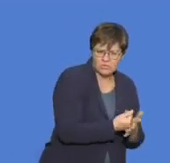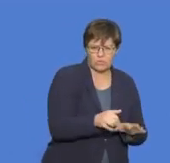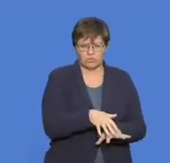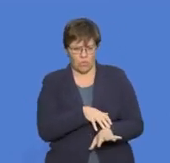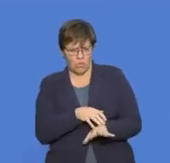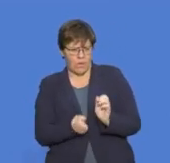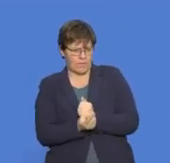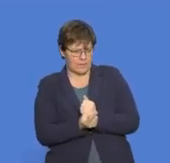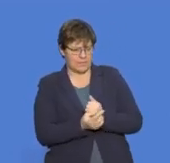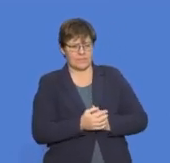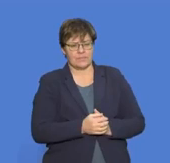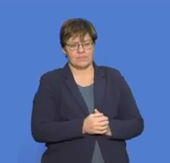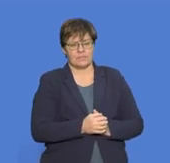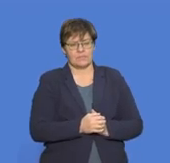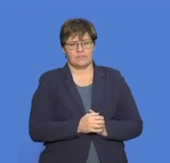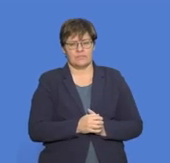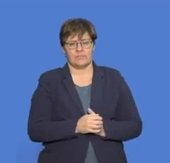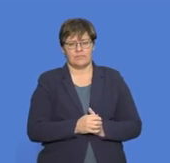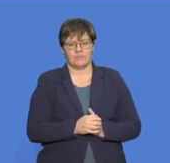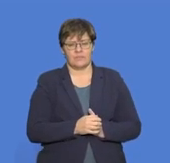this work.